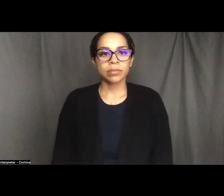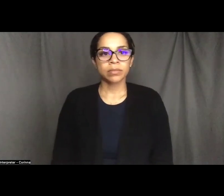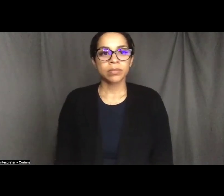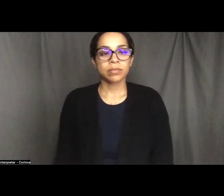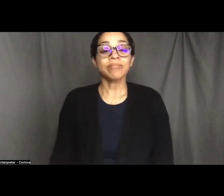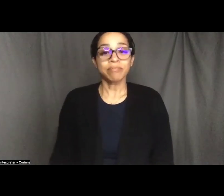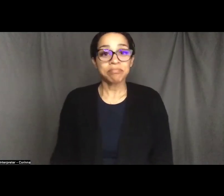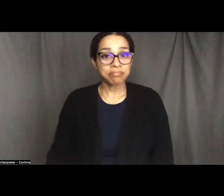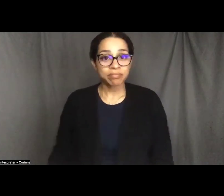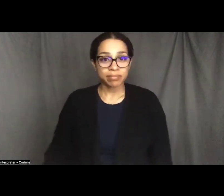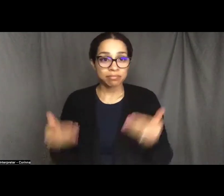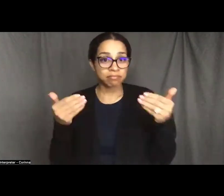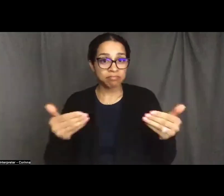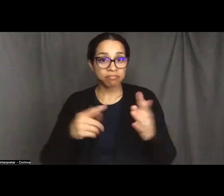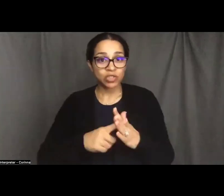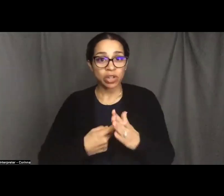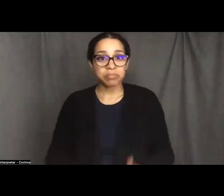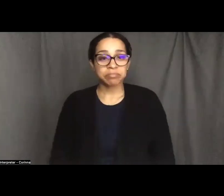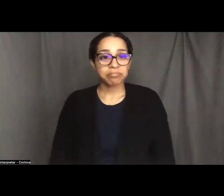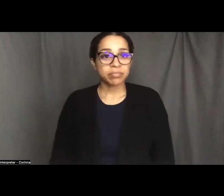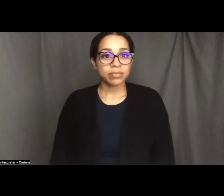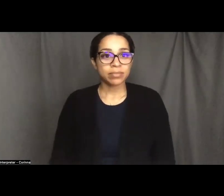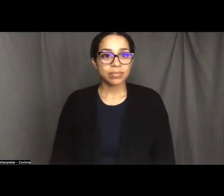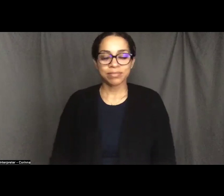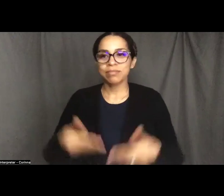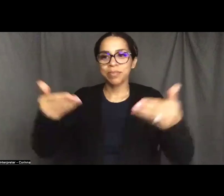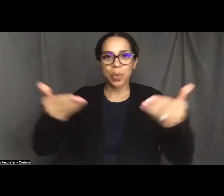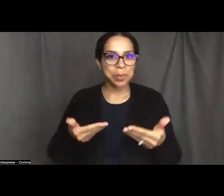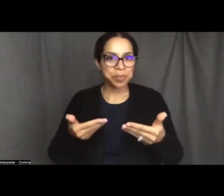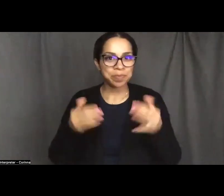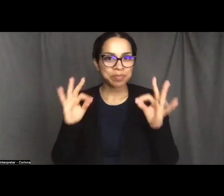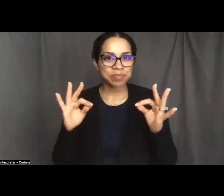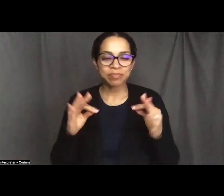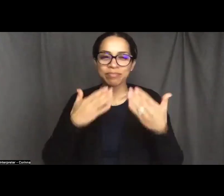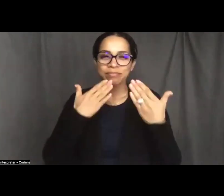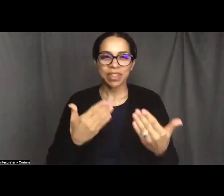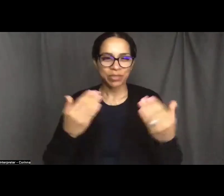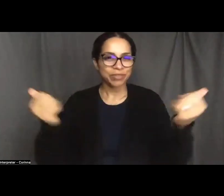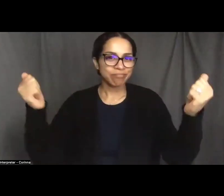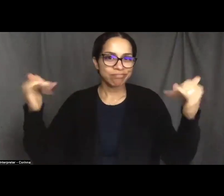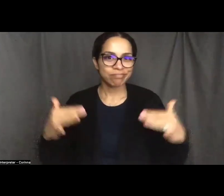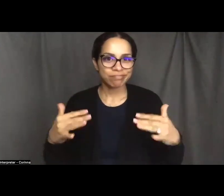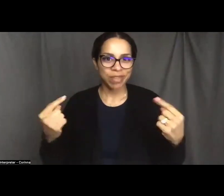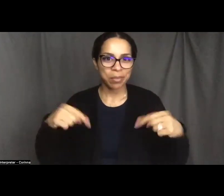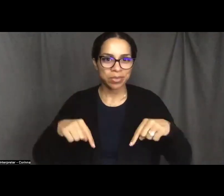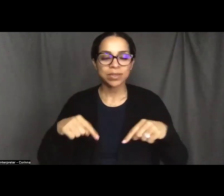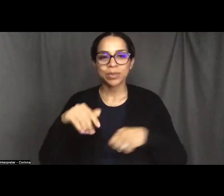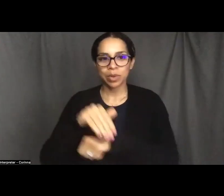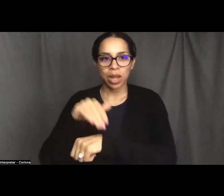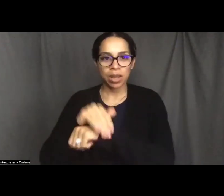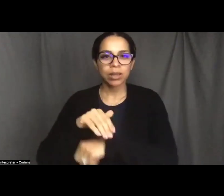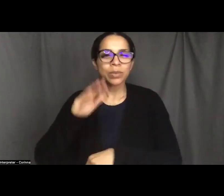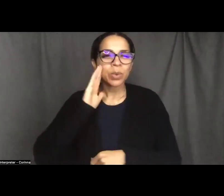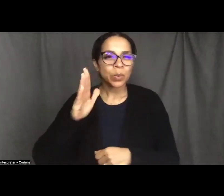Okay, you can start. Thank you. Welcome, everybody. Thank you for being here. Tonight, we are going to talk